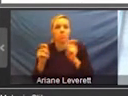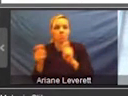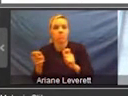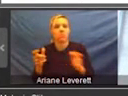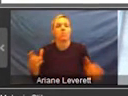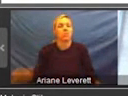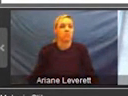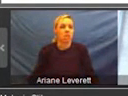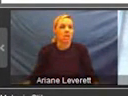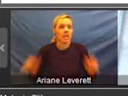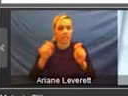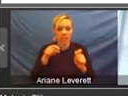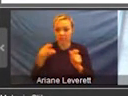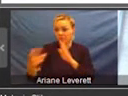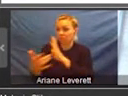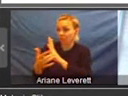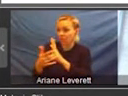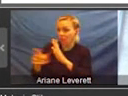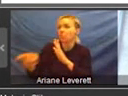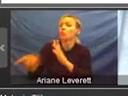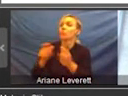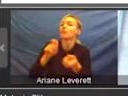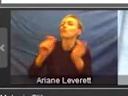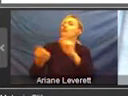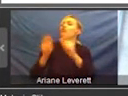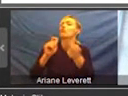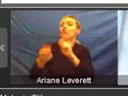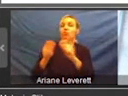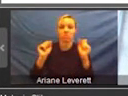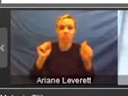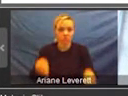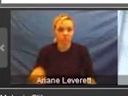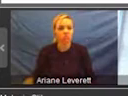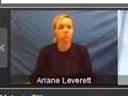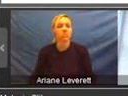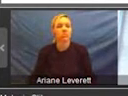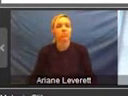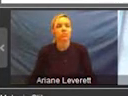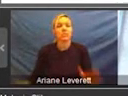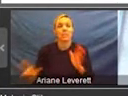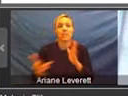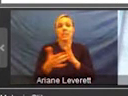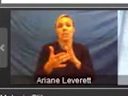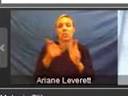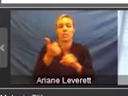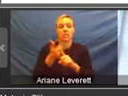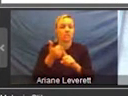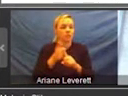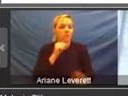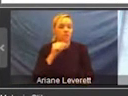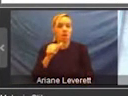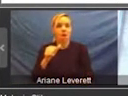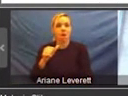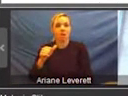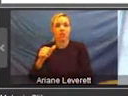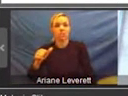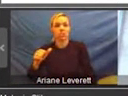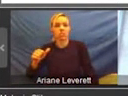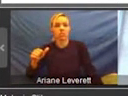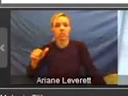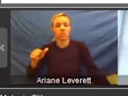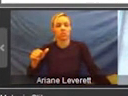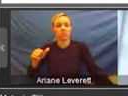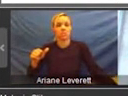change of certain technologies. So the technology is not necessarily developed